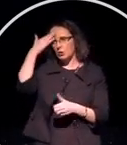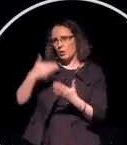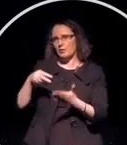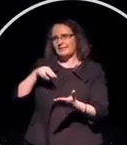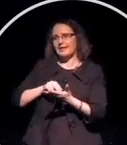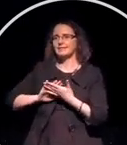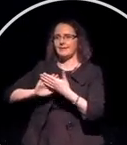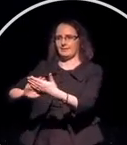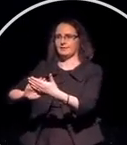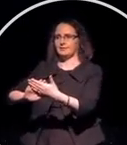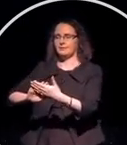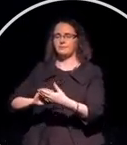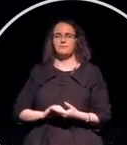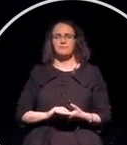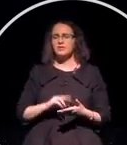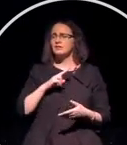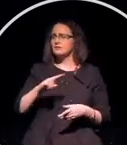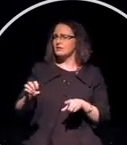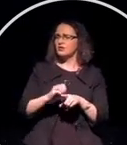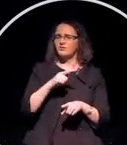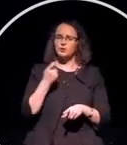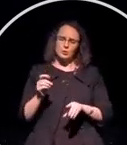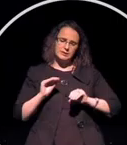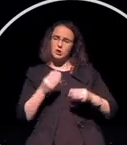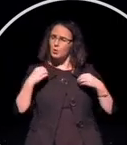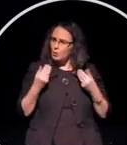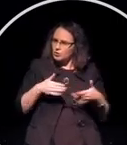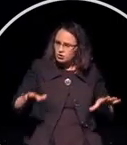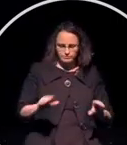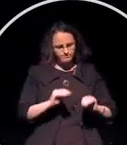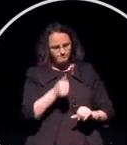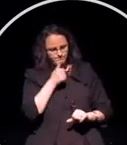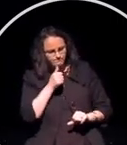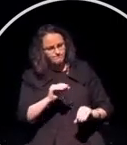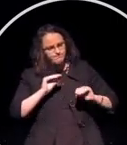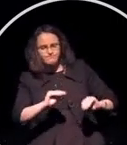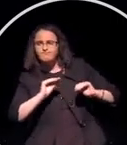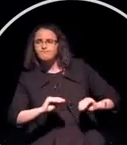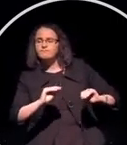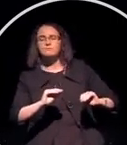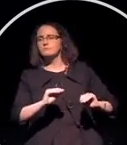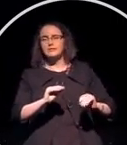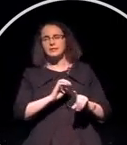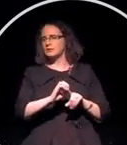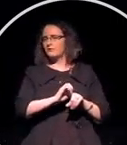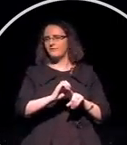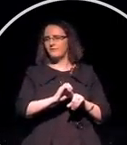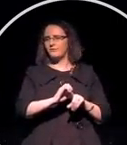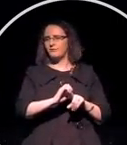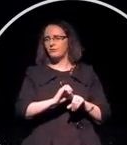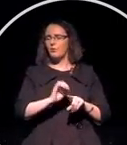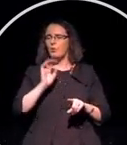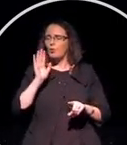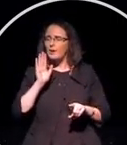against. It is not enough to educate our own children about tolerance. We must lift the crippling